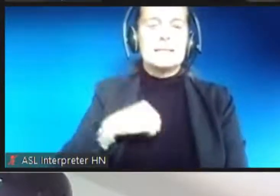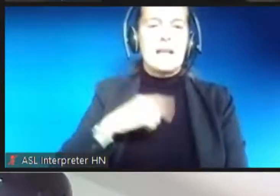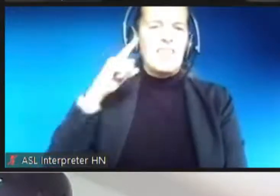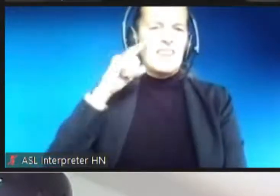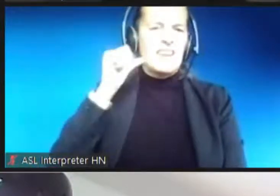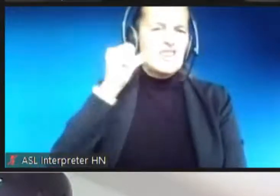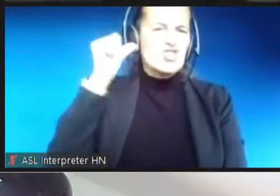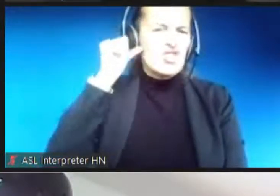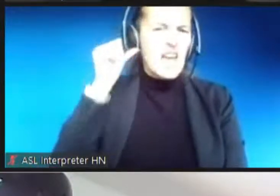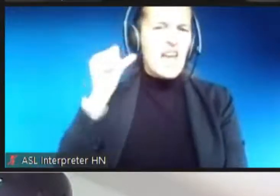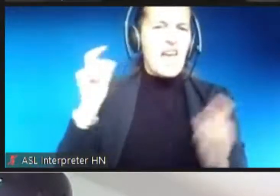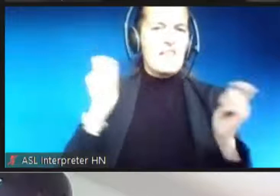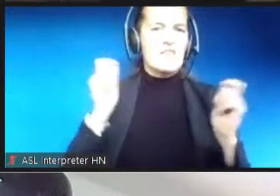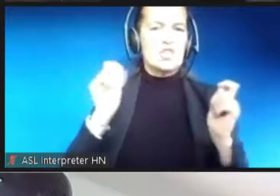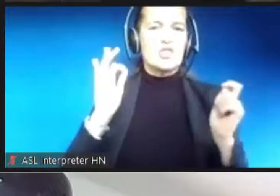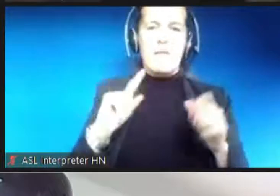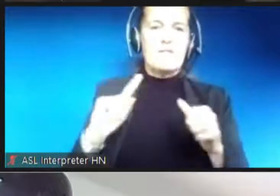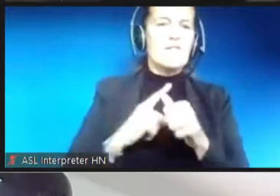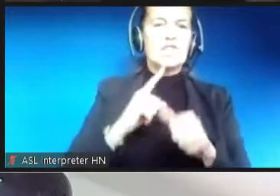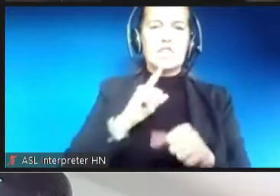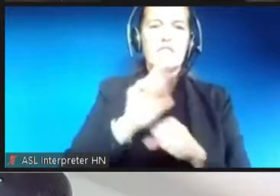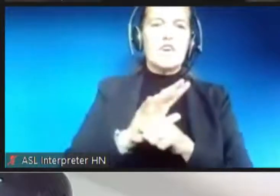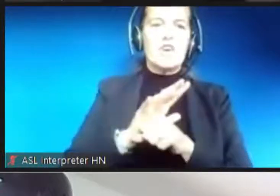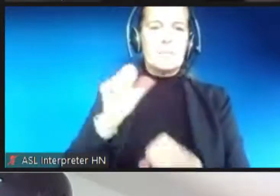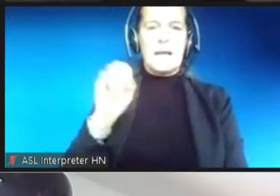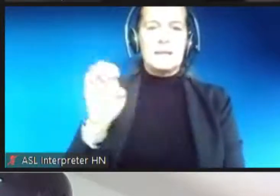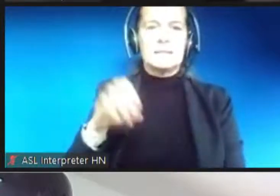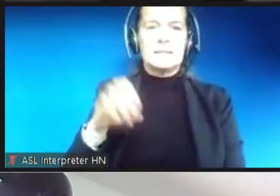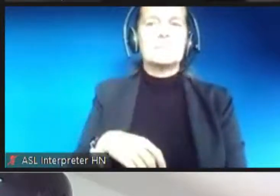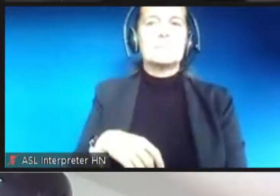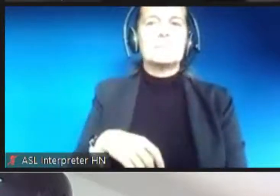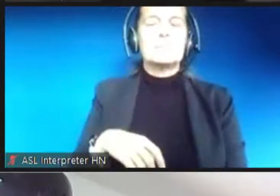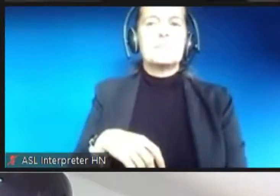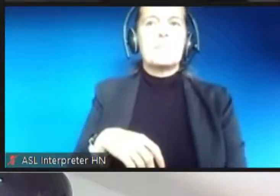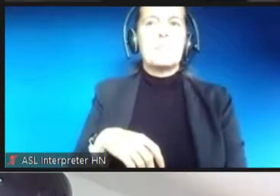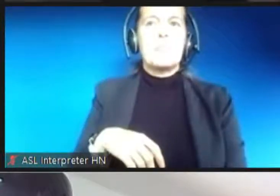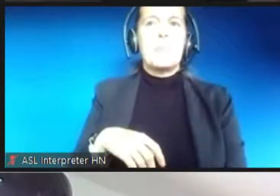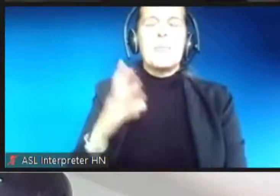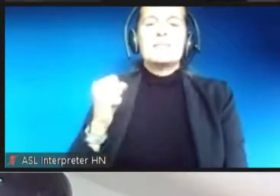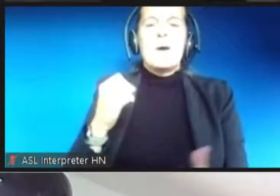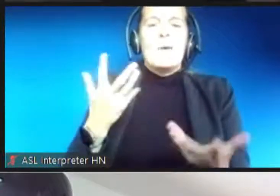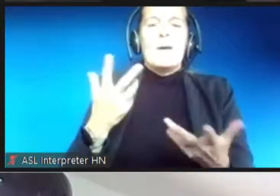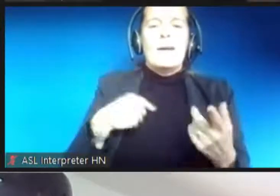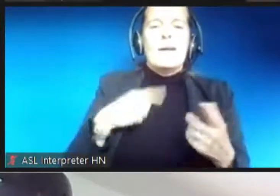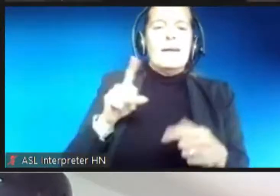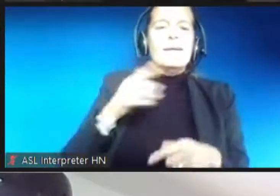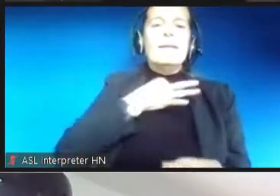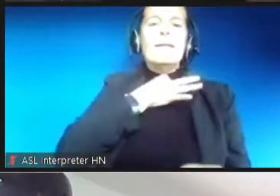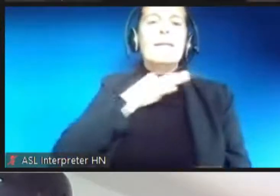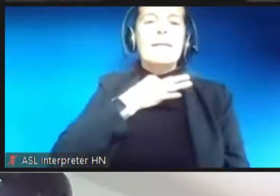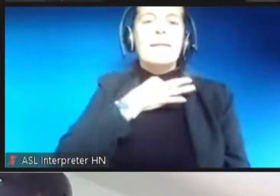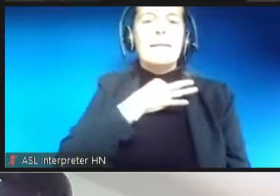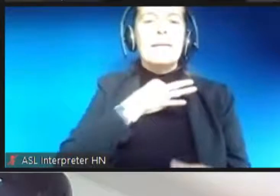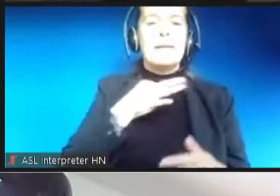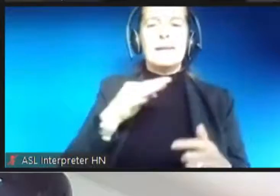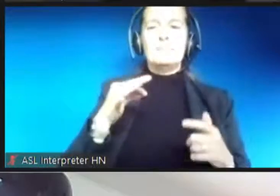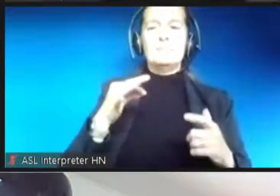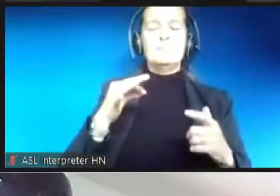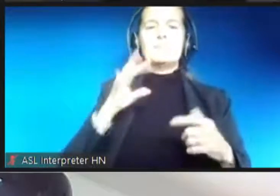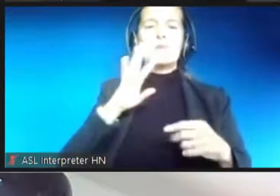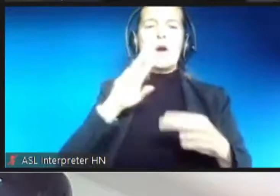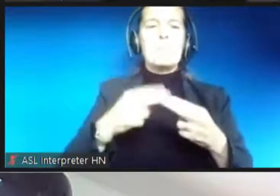our first confirmed case. I'm just wondering, sort of bigger picture. I usually ask you very narrow questions.